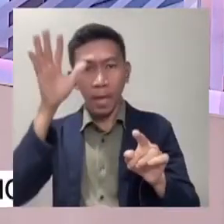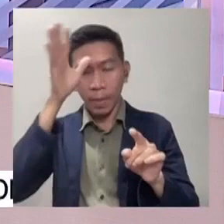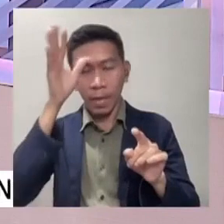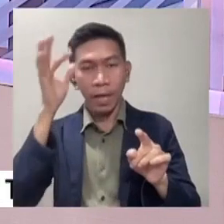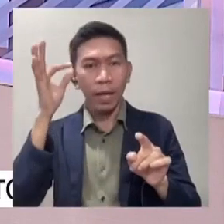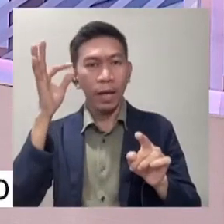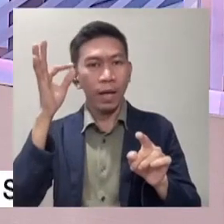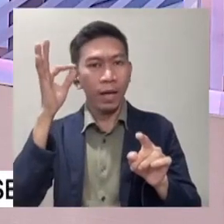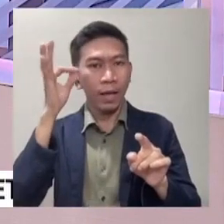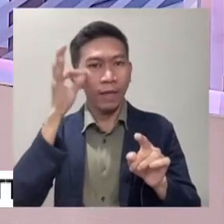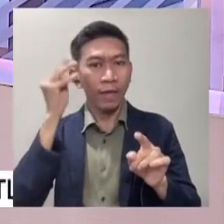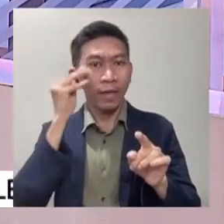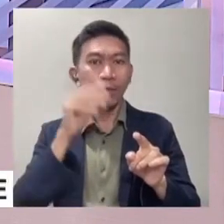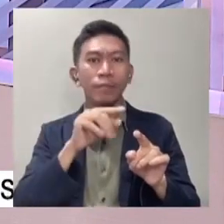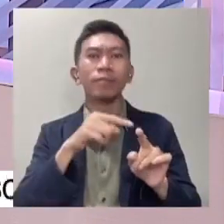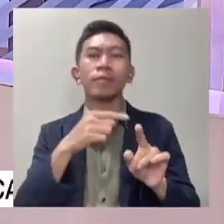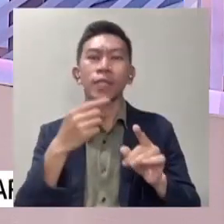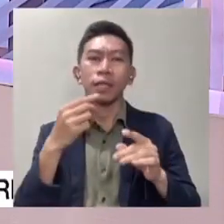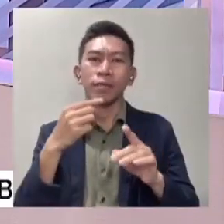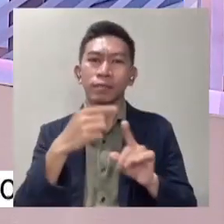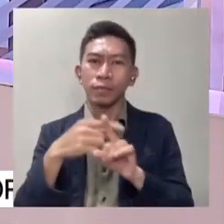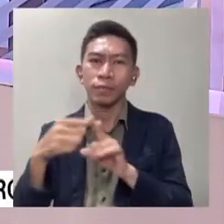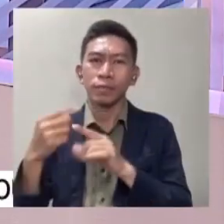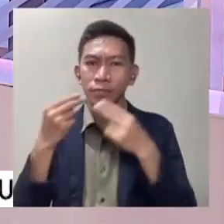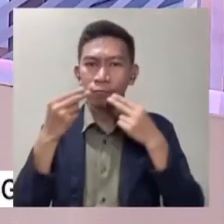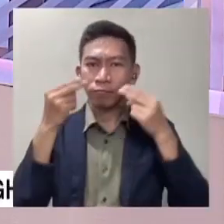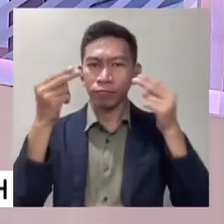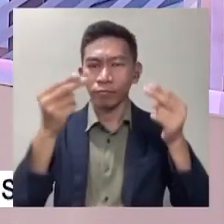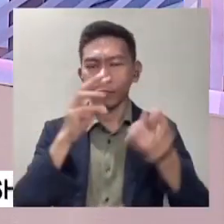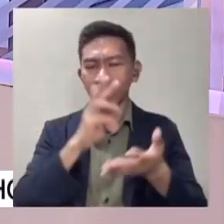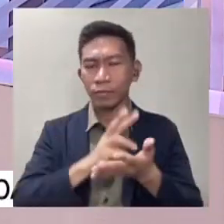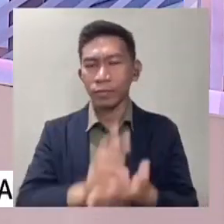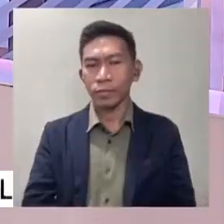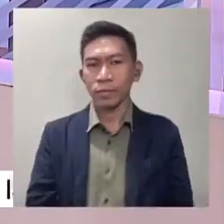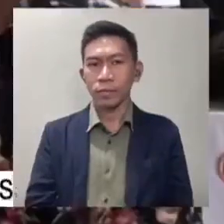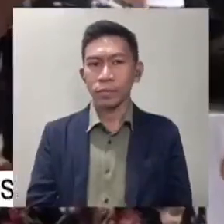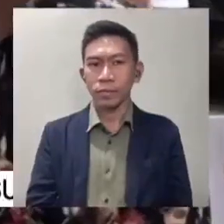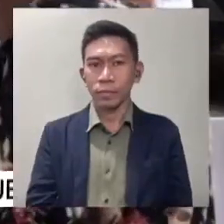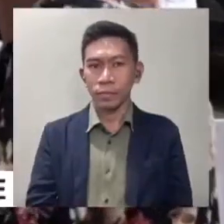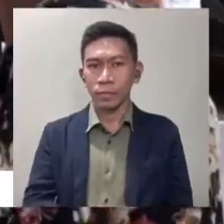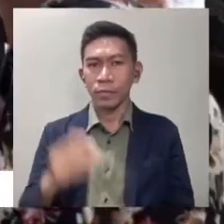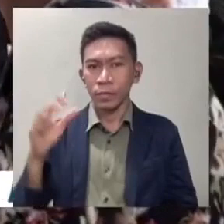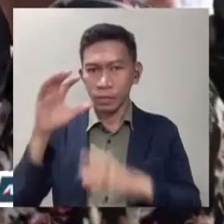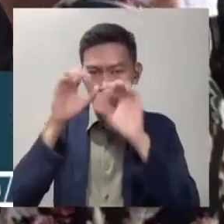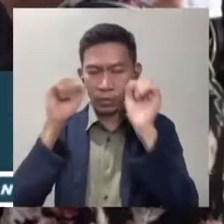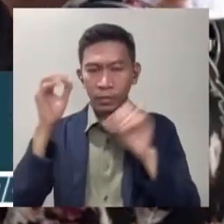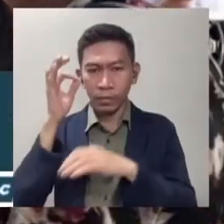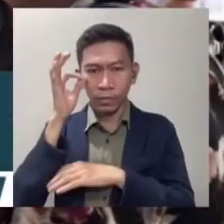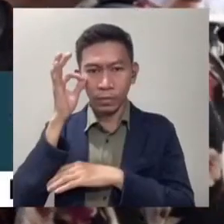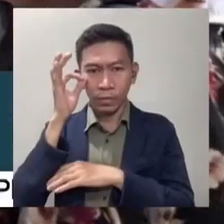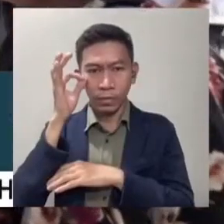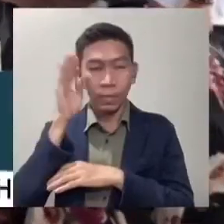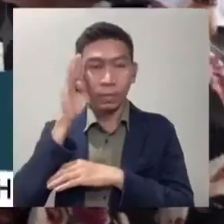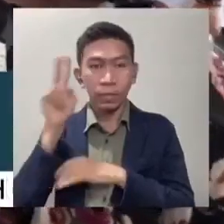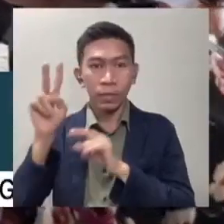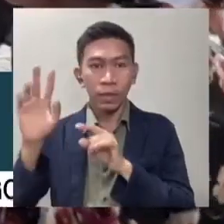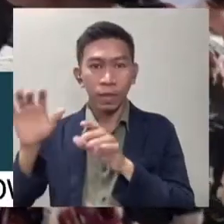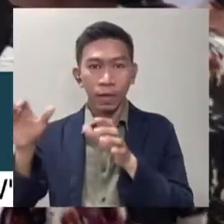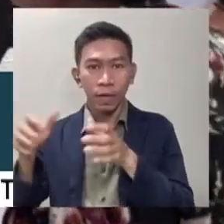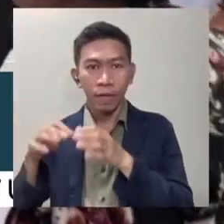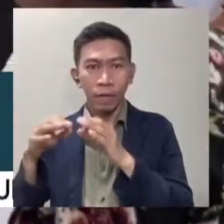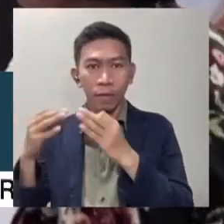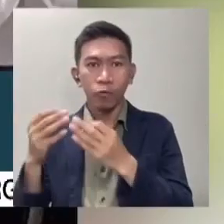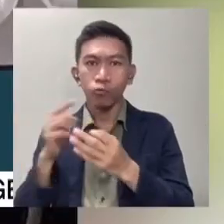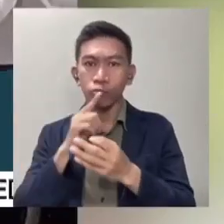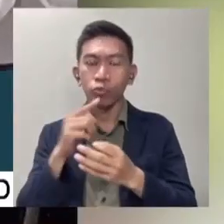Domingo now joins us with that story. Kat, over to you. Hi, Carmina. President Ferdinand Marcos Jr. and his family spent All Saints Day